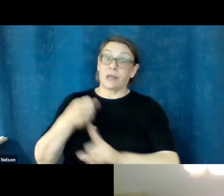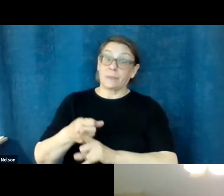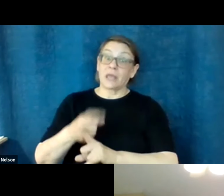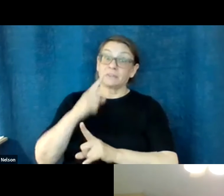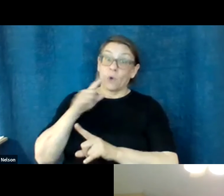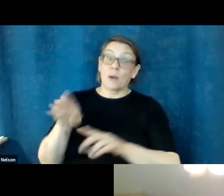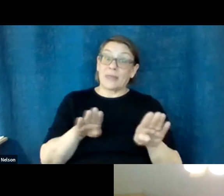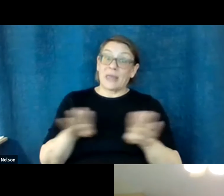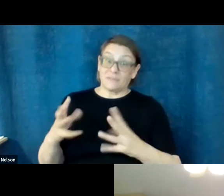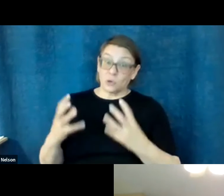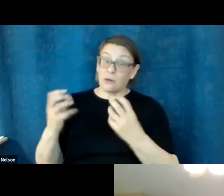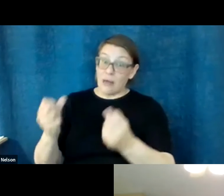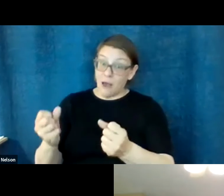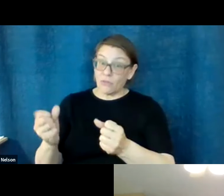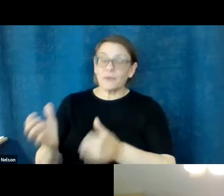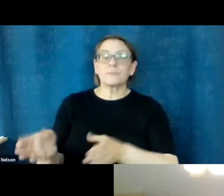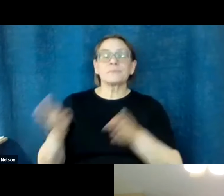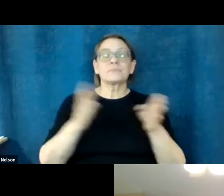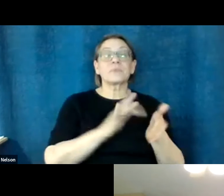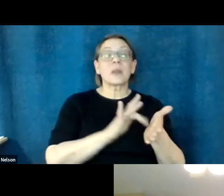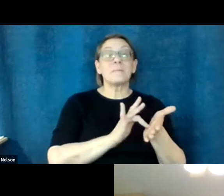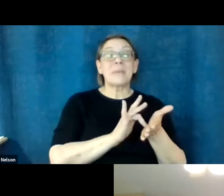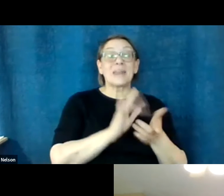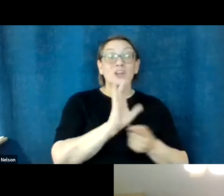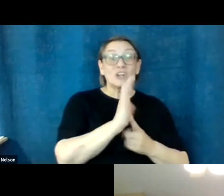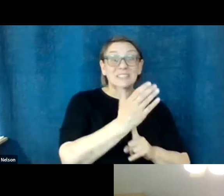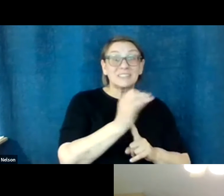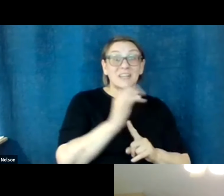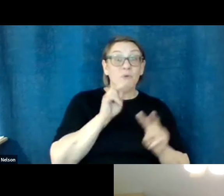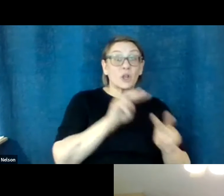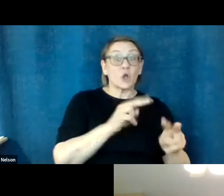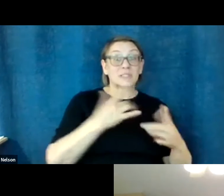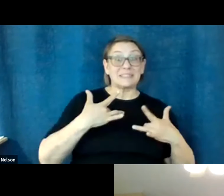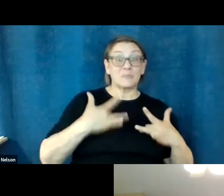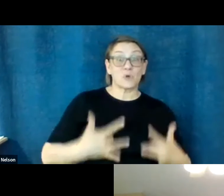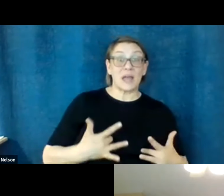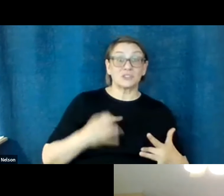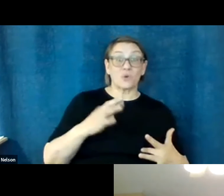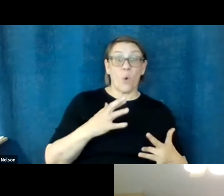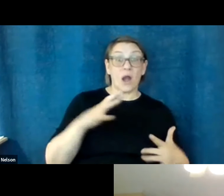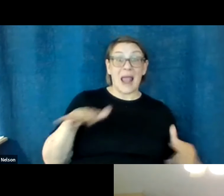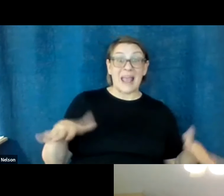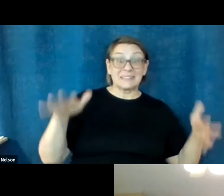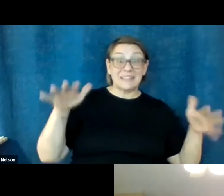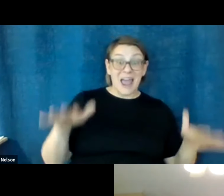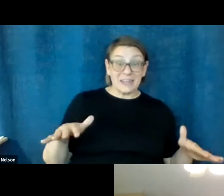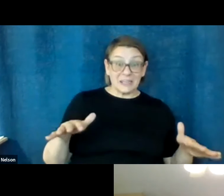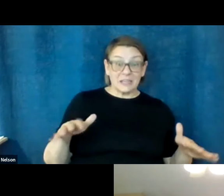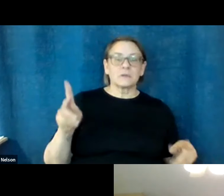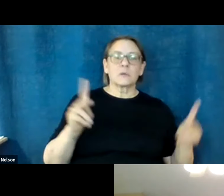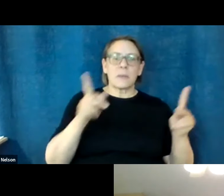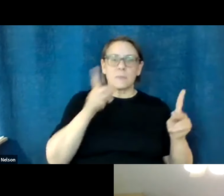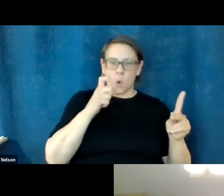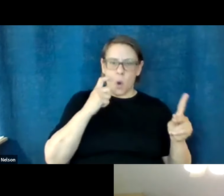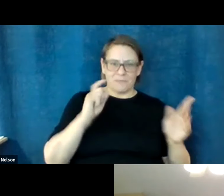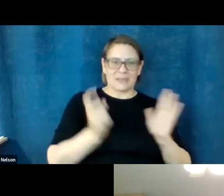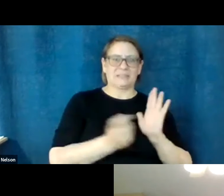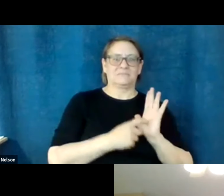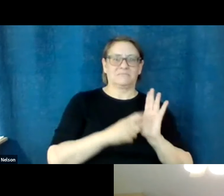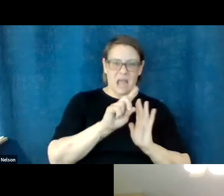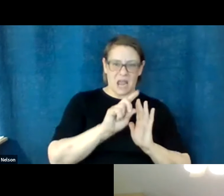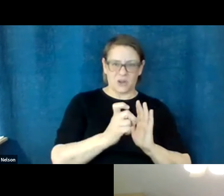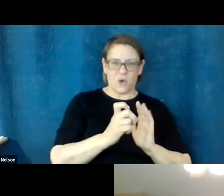medical conditions. Uh, when we look at depression or anxiety, uh, folks who have been diagnosed